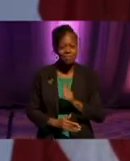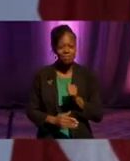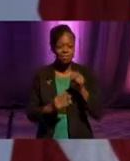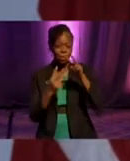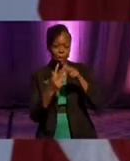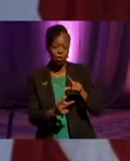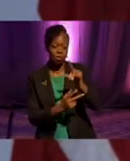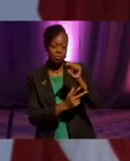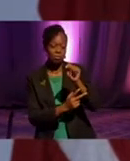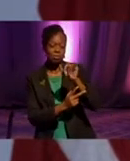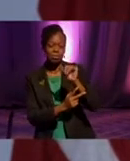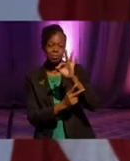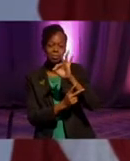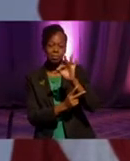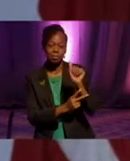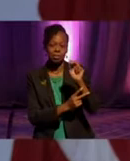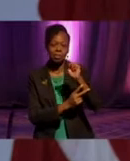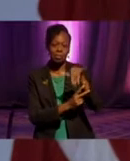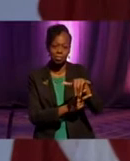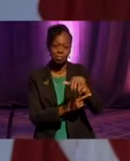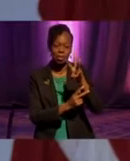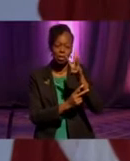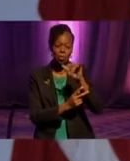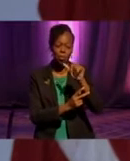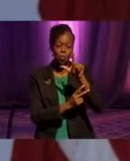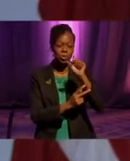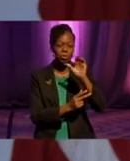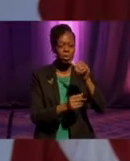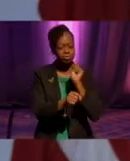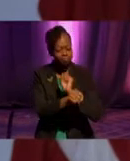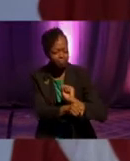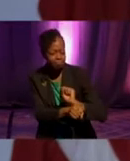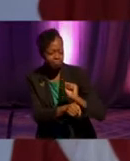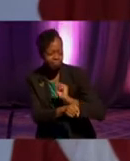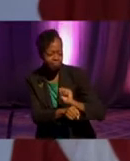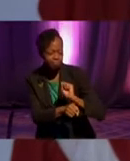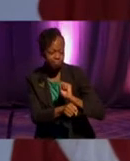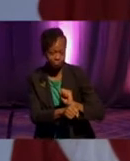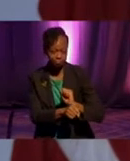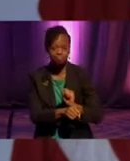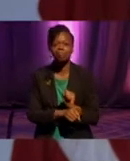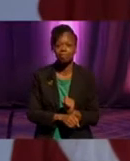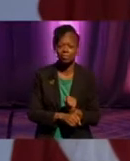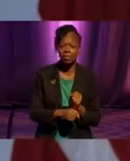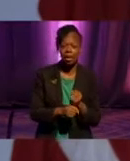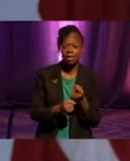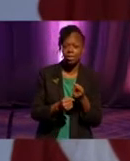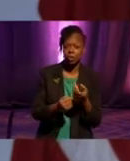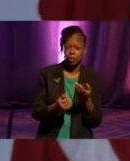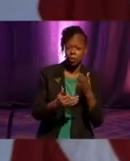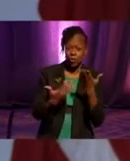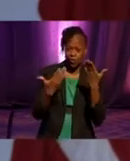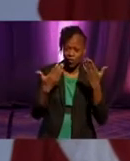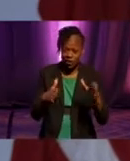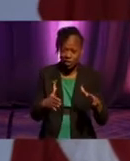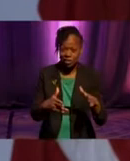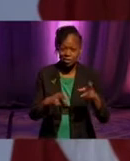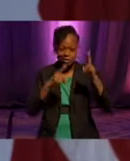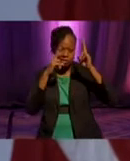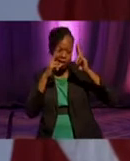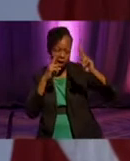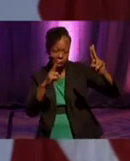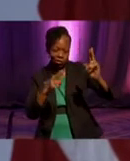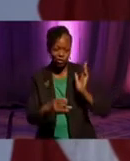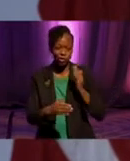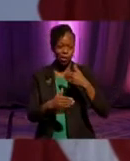hard work. But I want to close in very deep gratitude and also to give honor where honor is due to our fearless and phenomenal